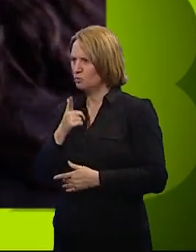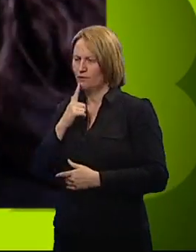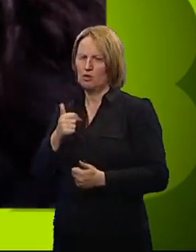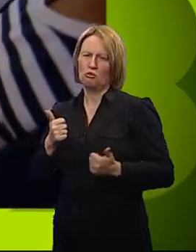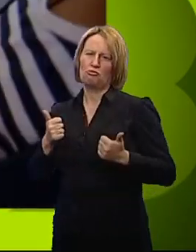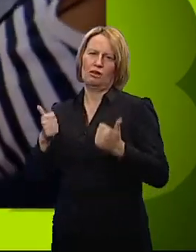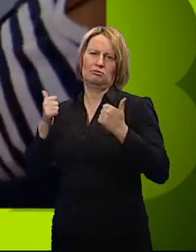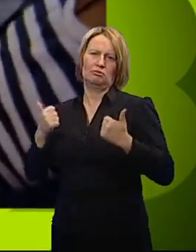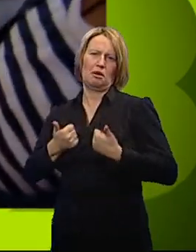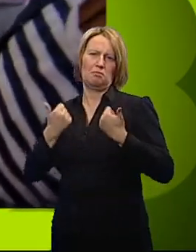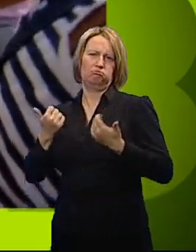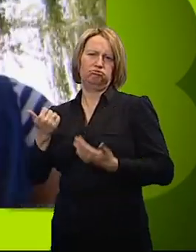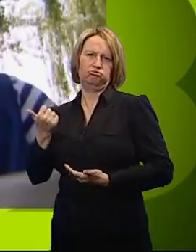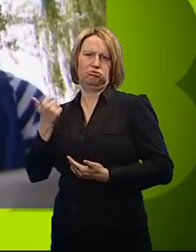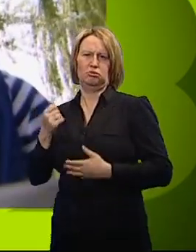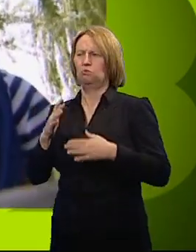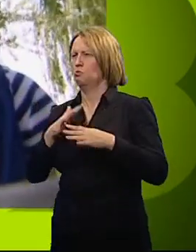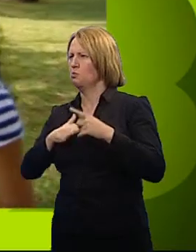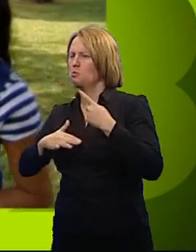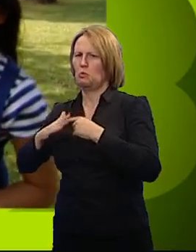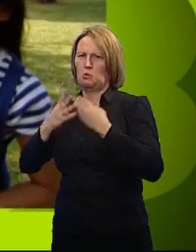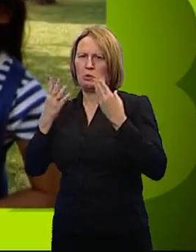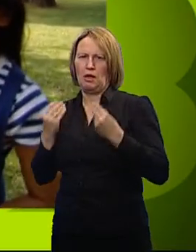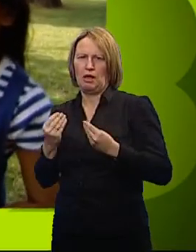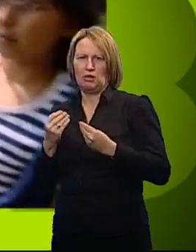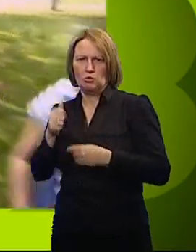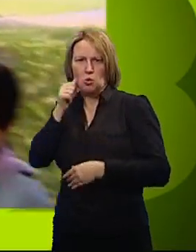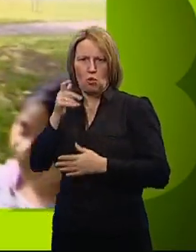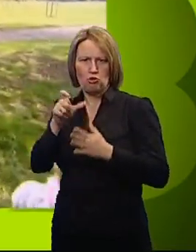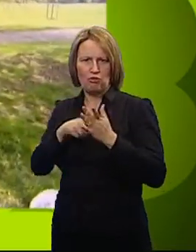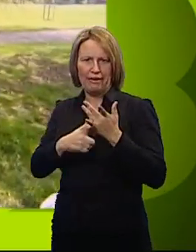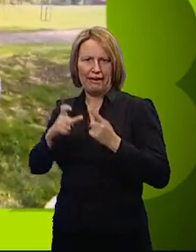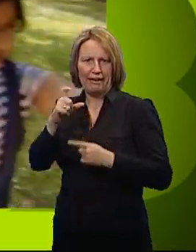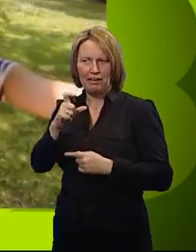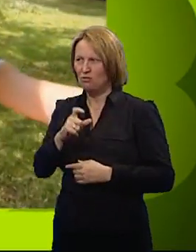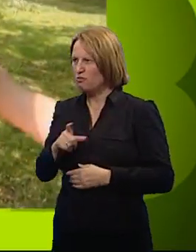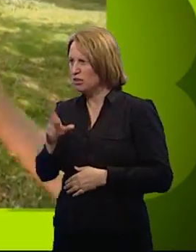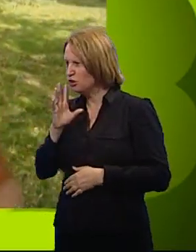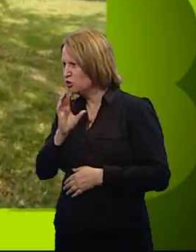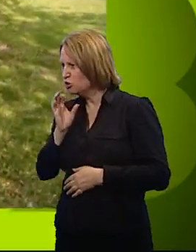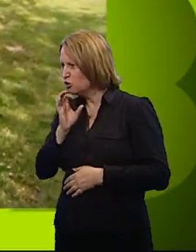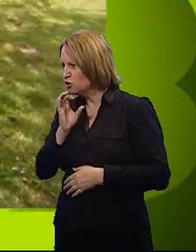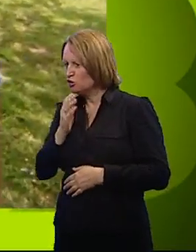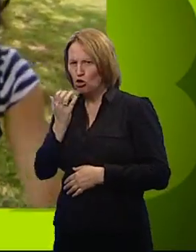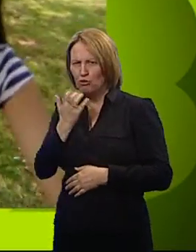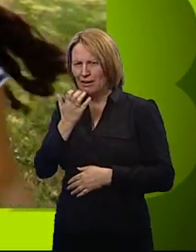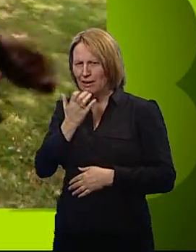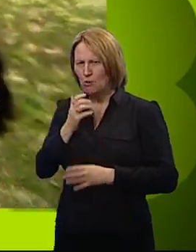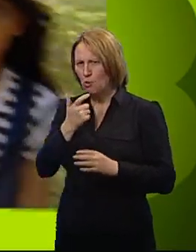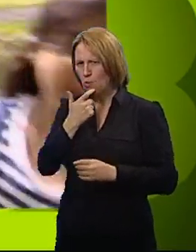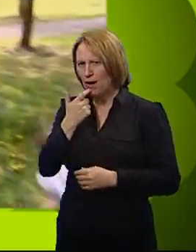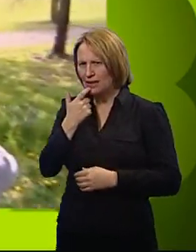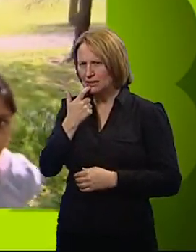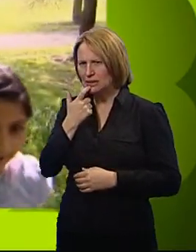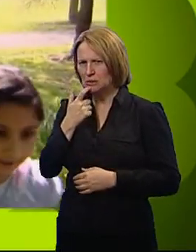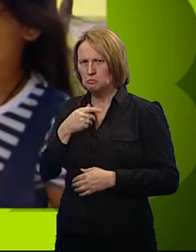Craking time on this wet and wild break. Anyone know anywhere called Crake? That's orange. Green, that's green. And